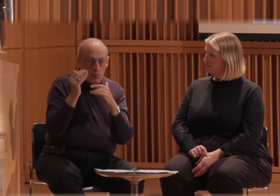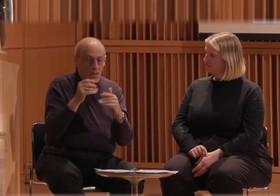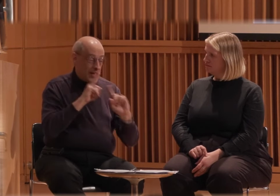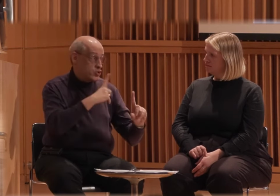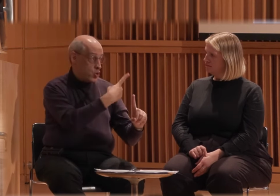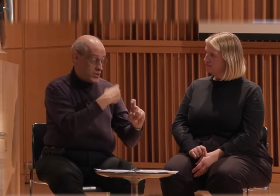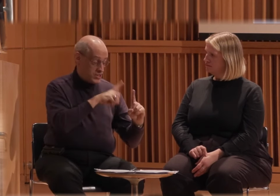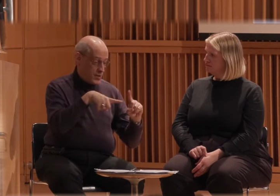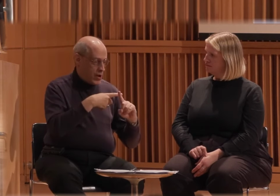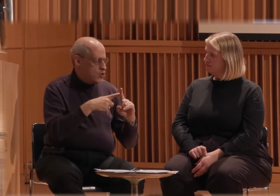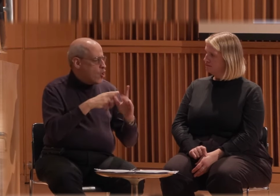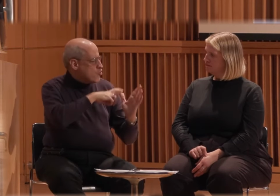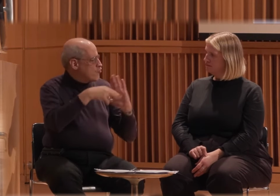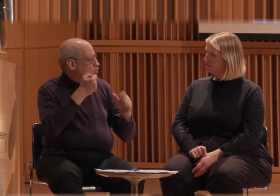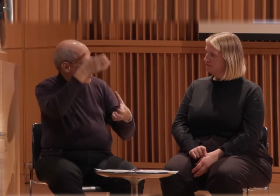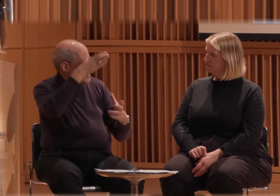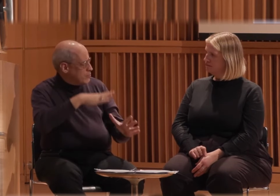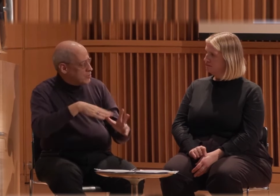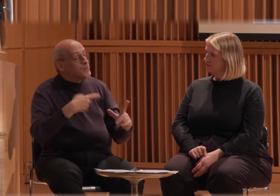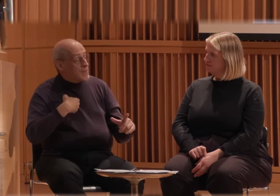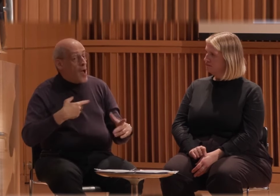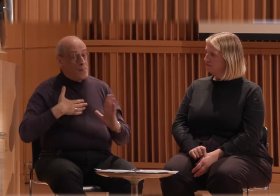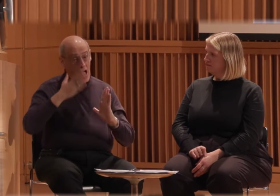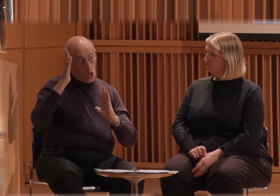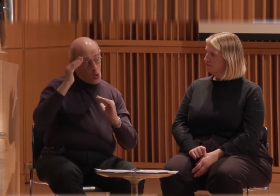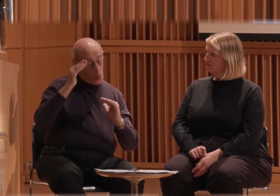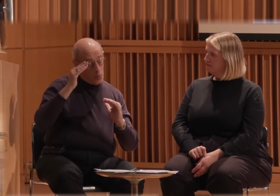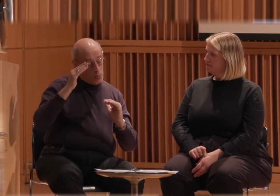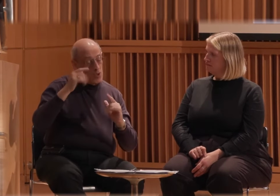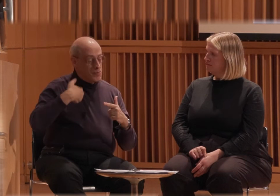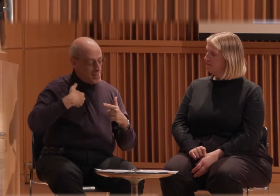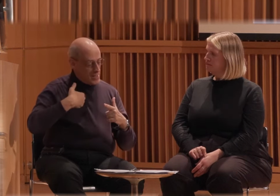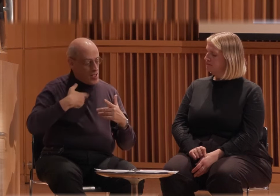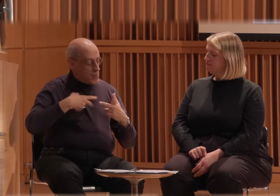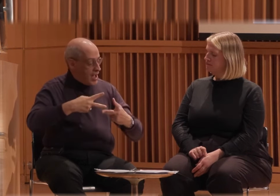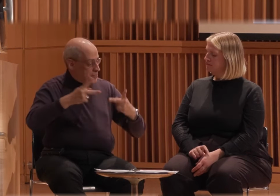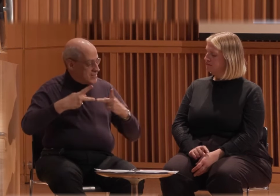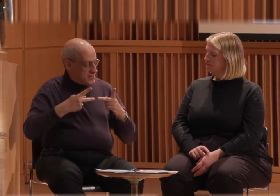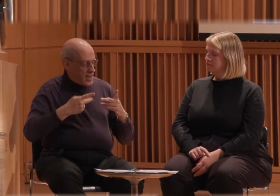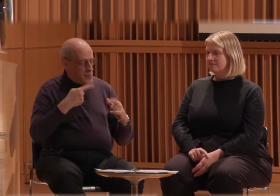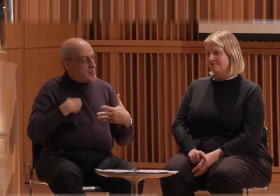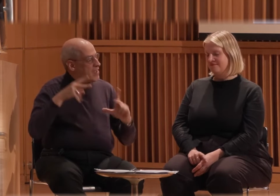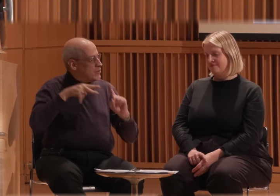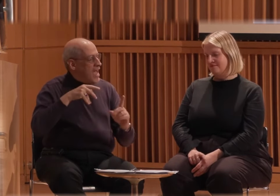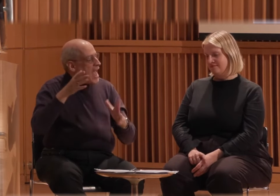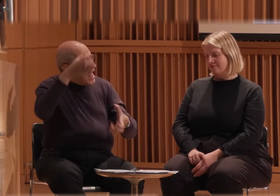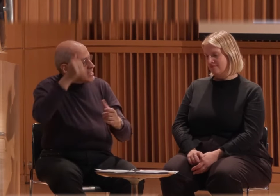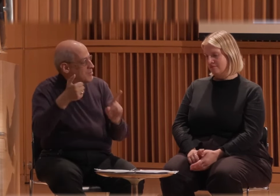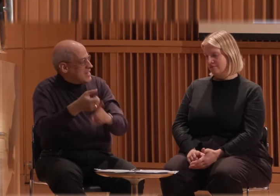question about what is the role of experts, I hope because my position is not experts are all dummies and let's just